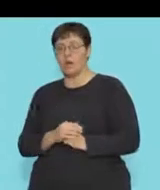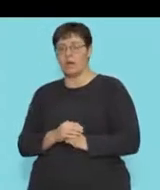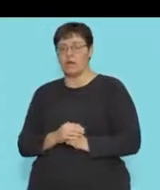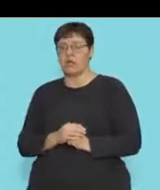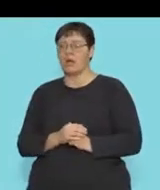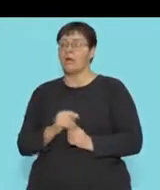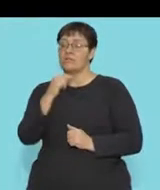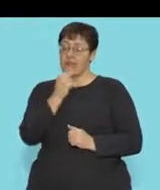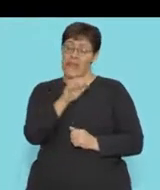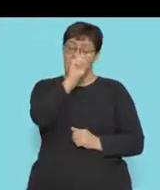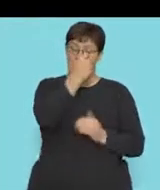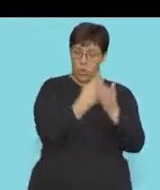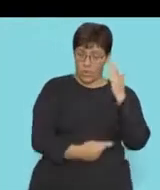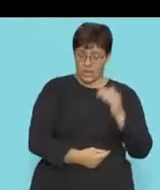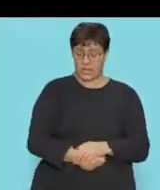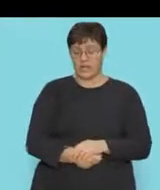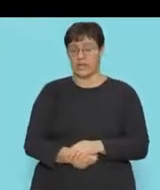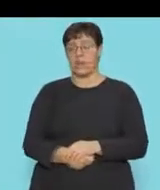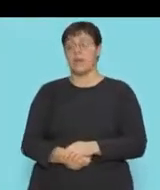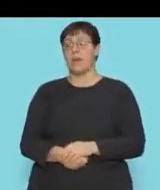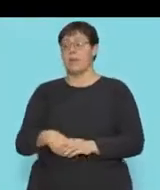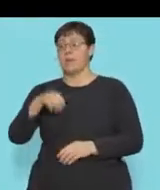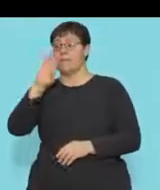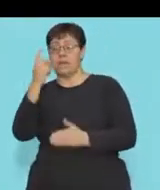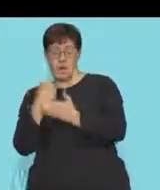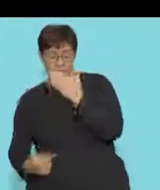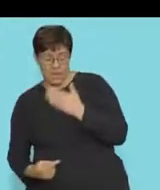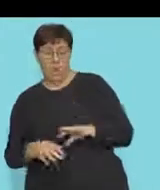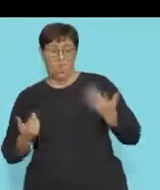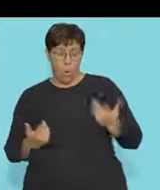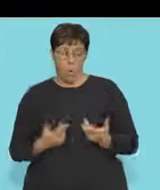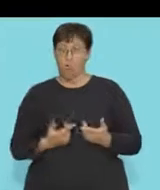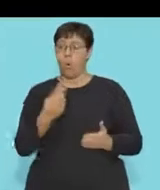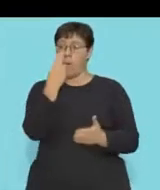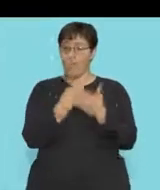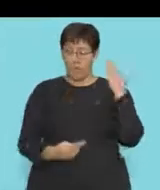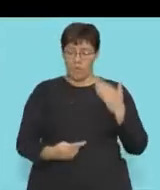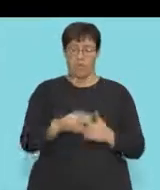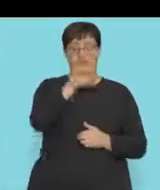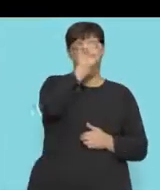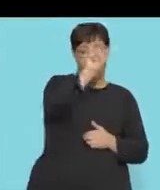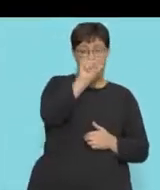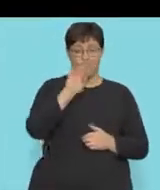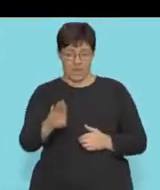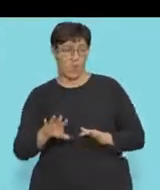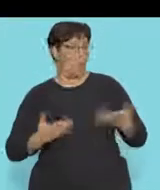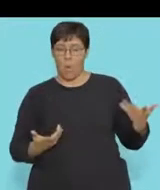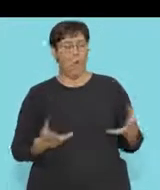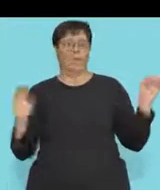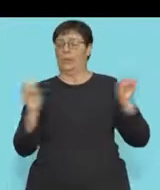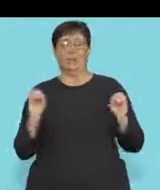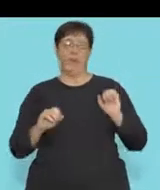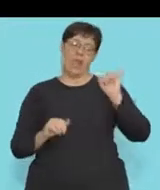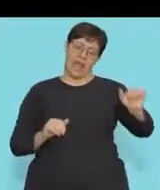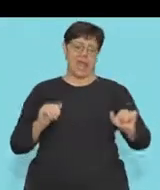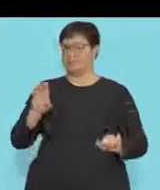A only, B, both A, or none of A and B, or neither A and B. So